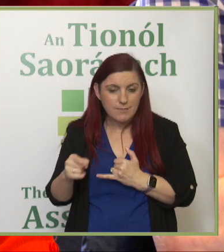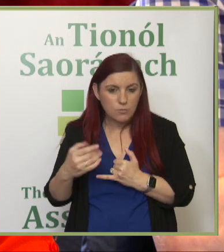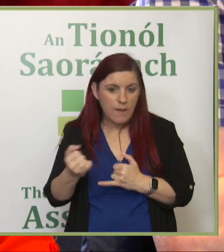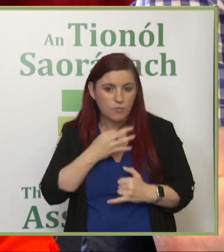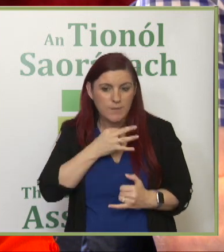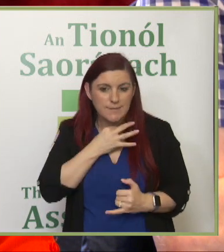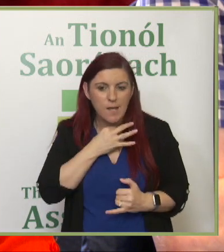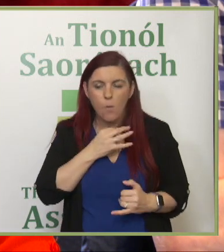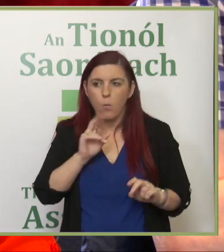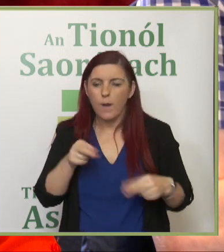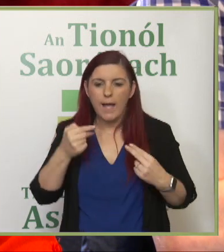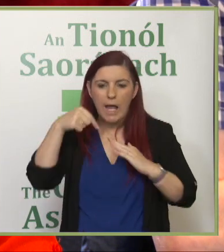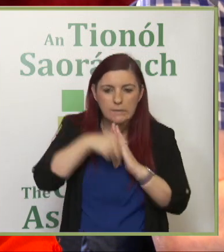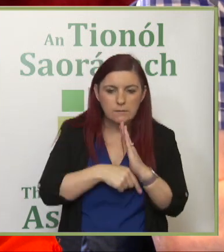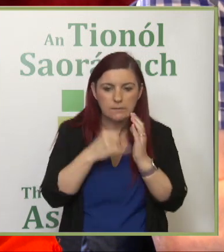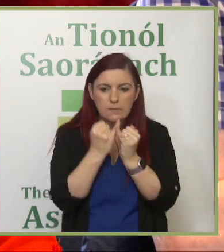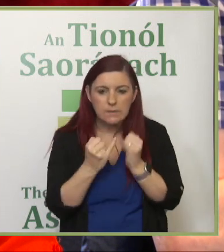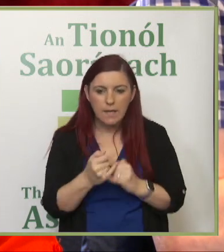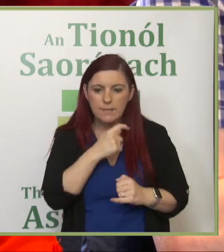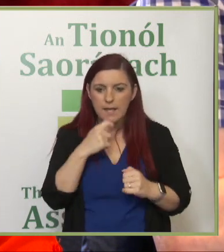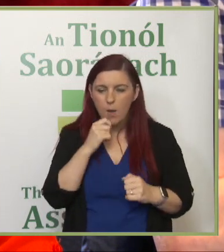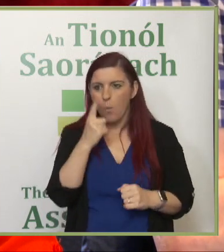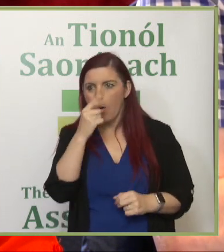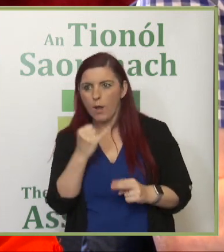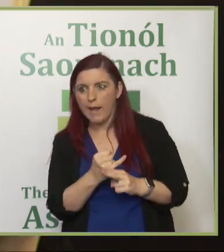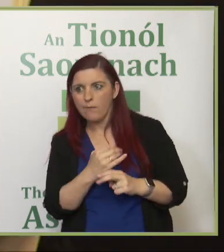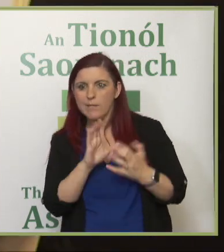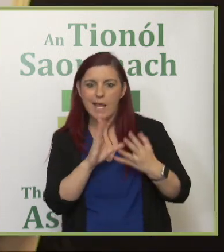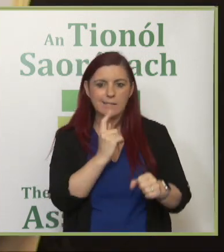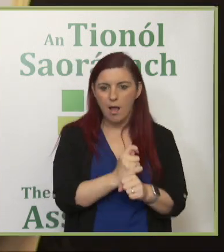down because to the point of 1 in every 10 times.